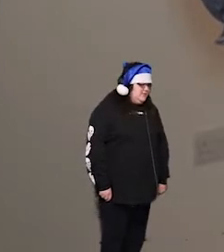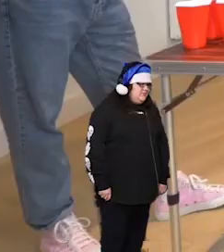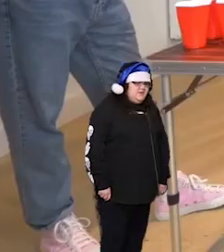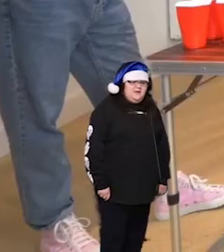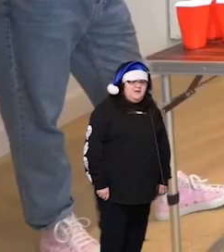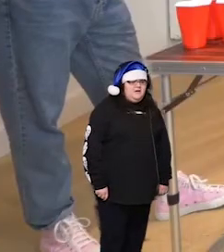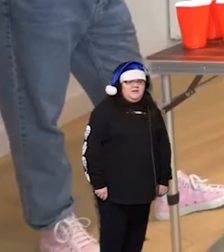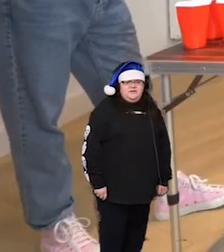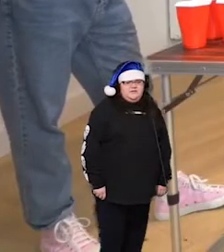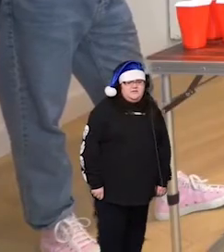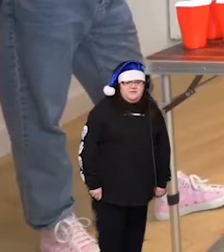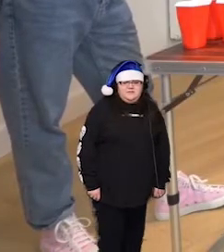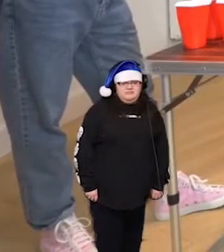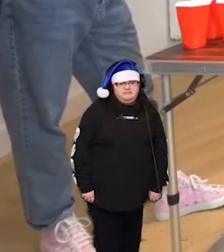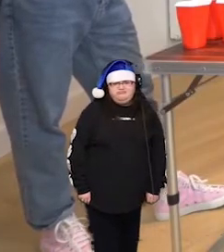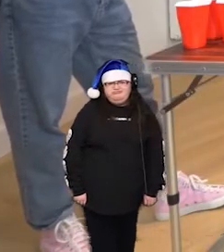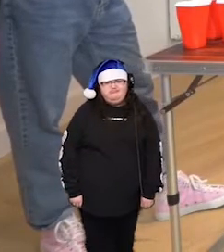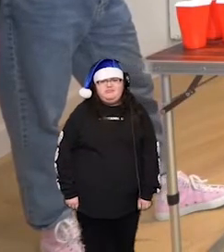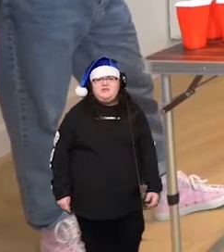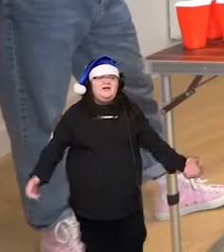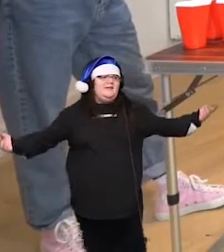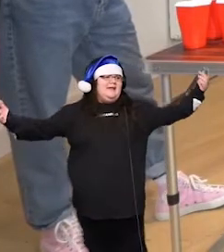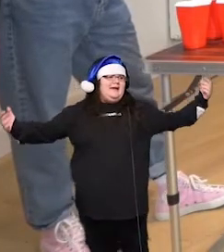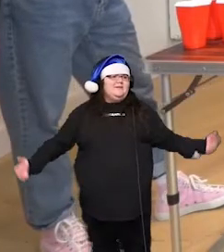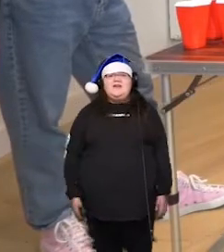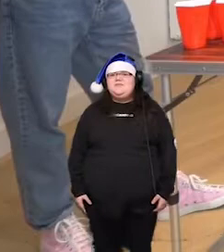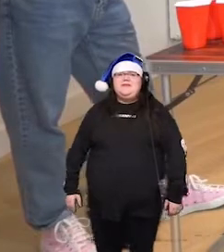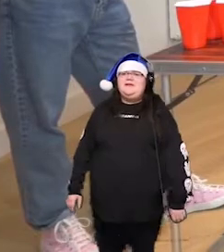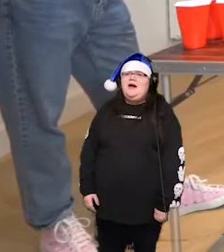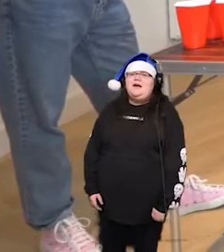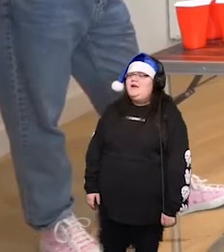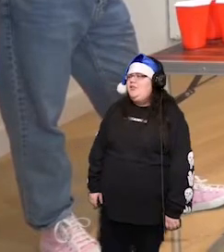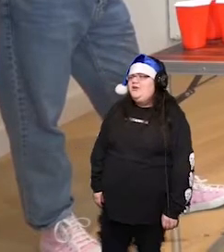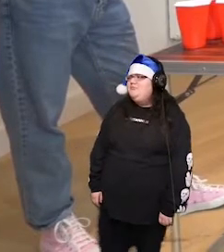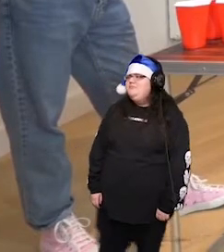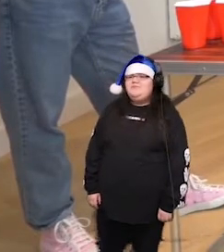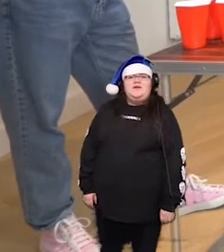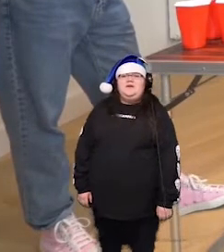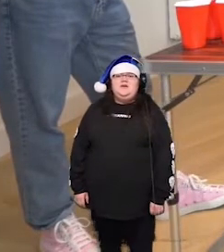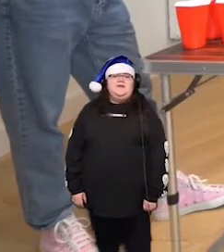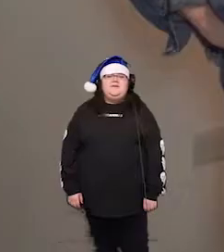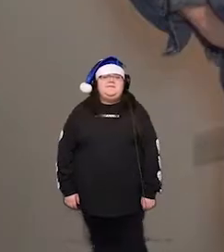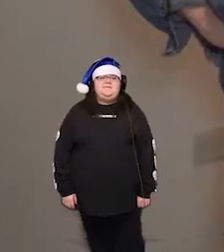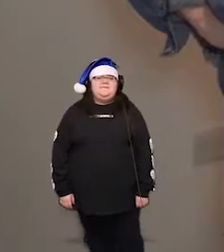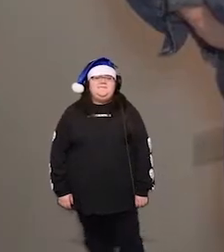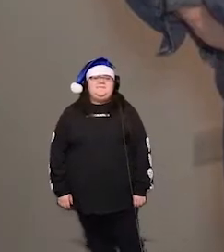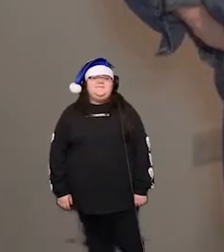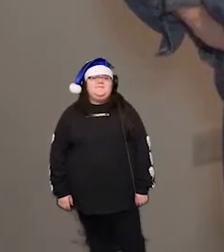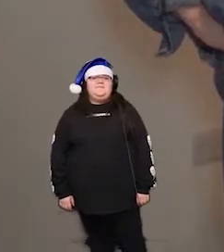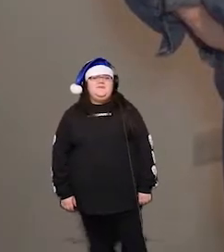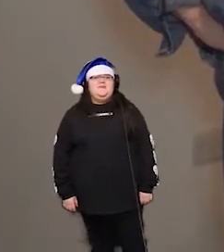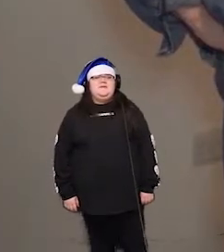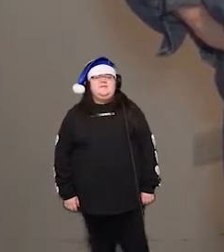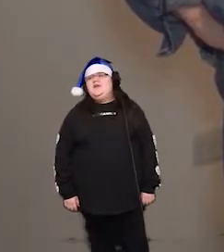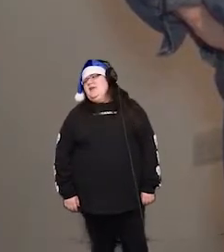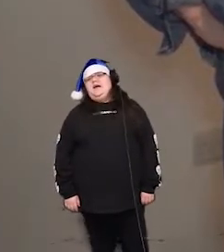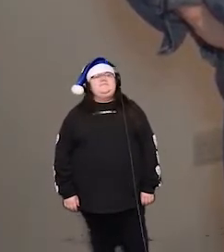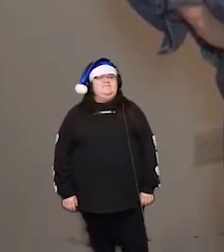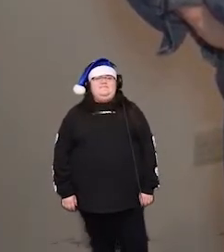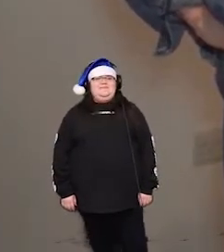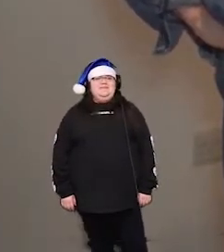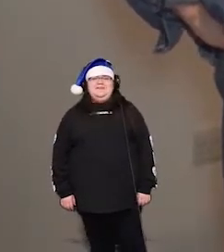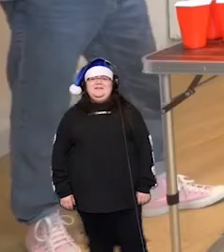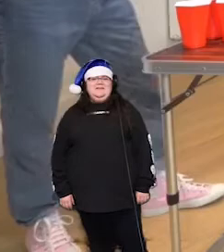bro. Fuck. I'll give you a clue. La La Land. That's the best I got. I got nothing. Starring Morgan Freeman. Then